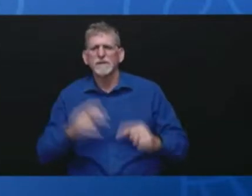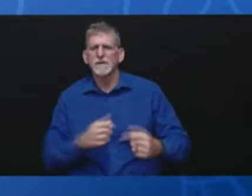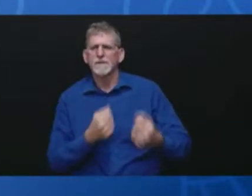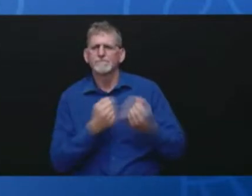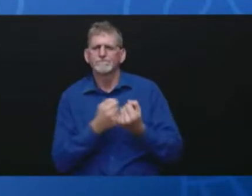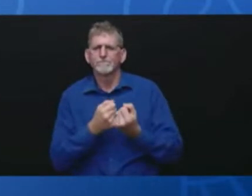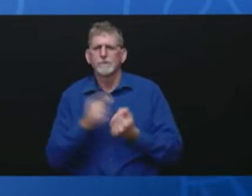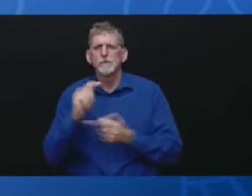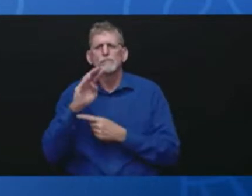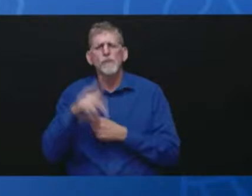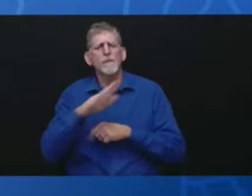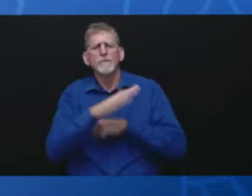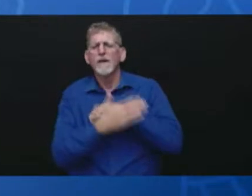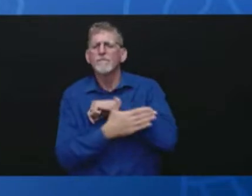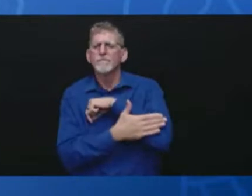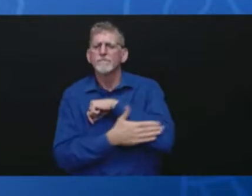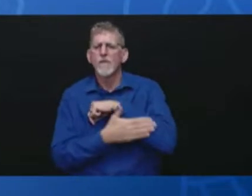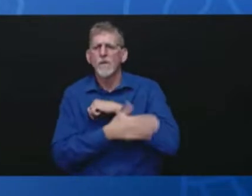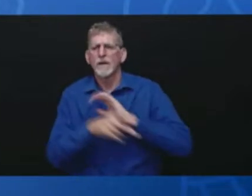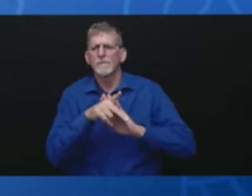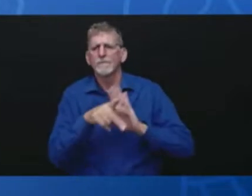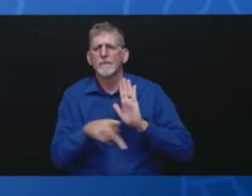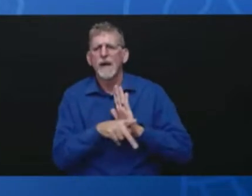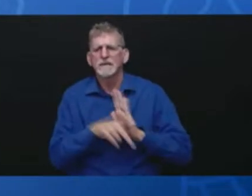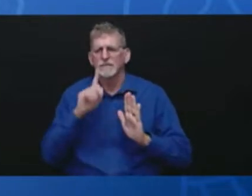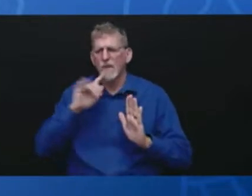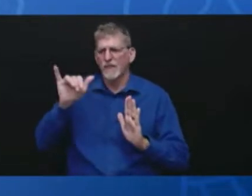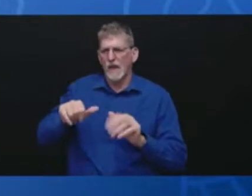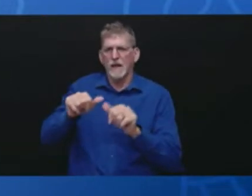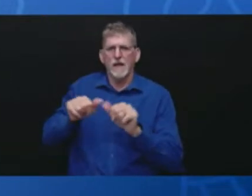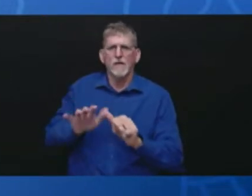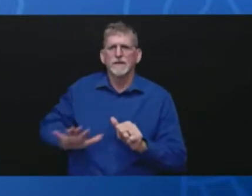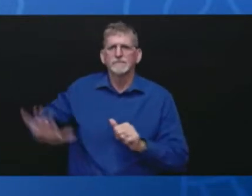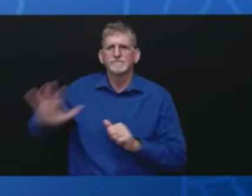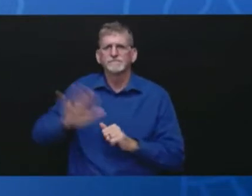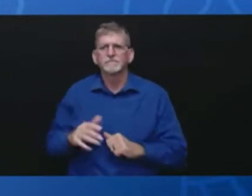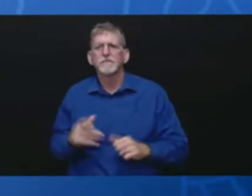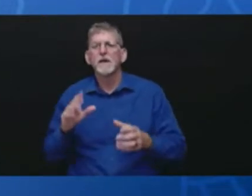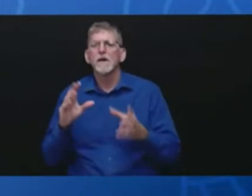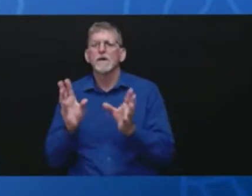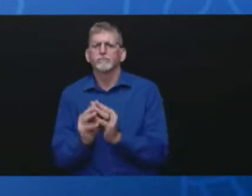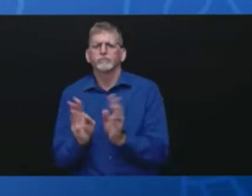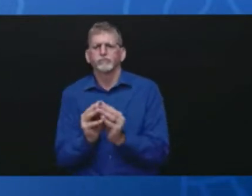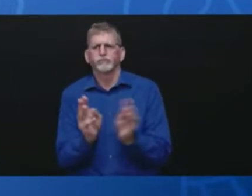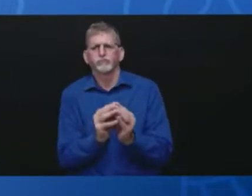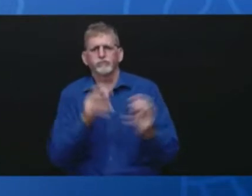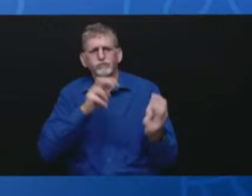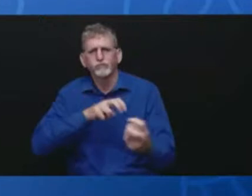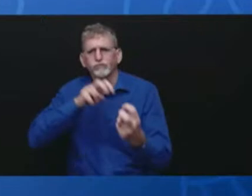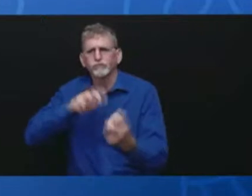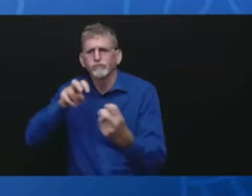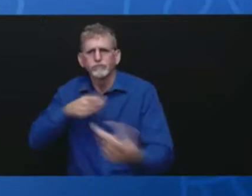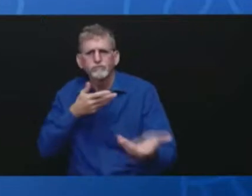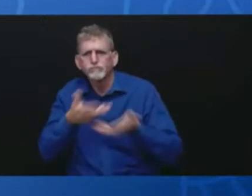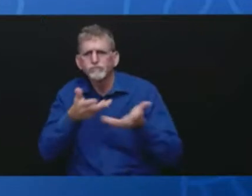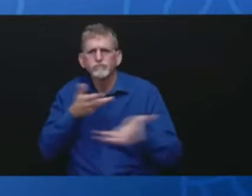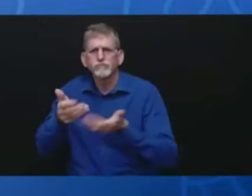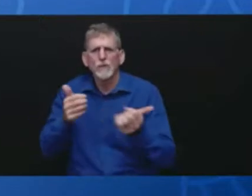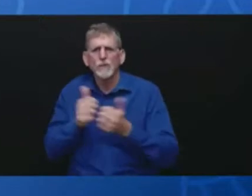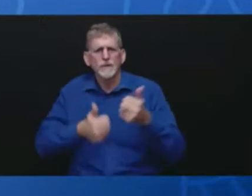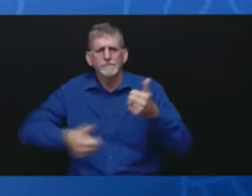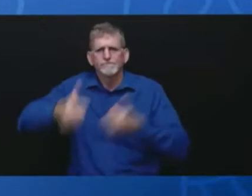hold bilateral engagements with heads of state from Barbados, Trinidad and Tobago, and Haiti. Secretary